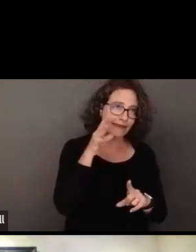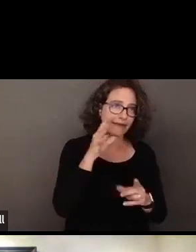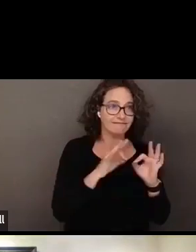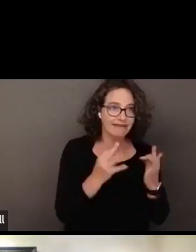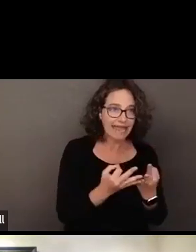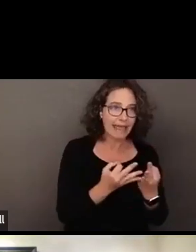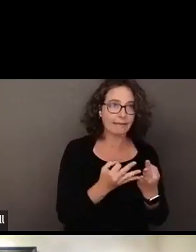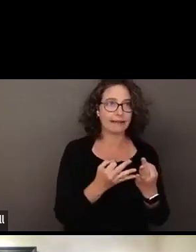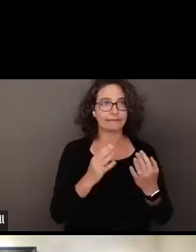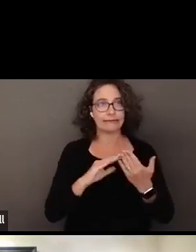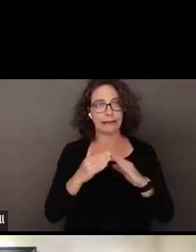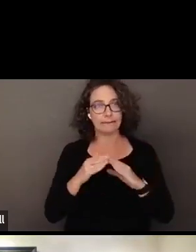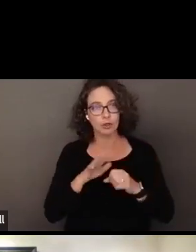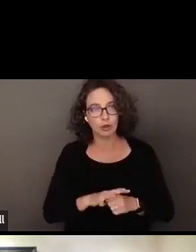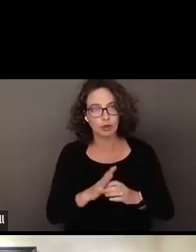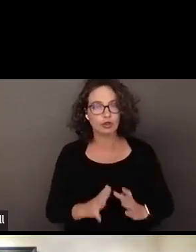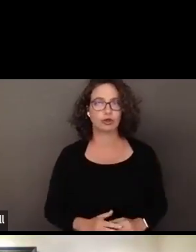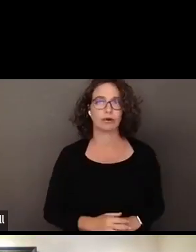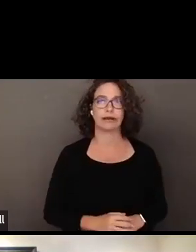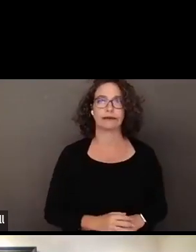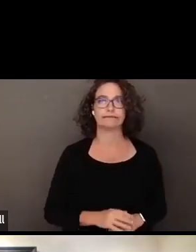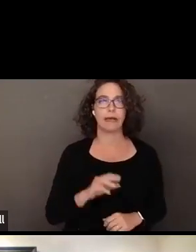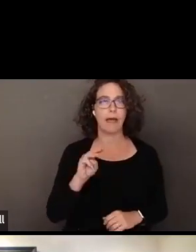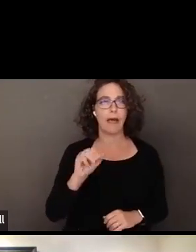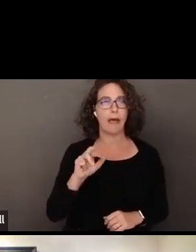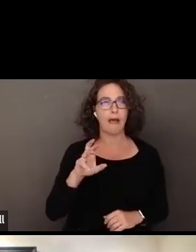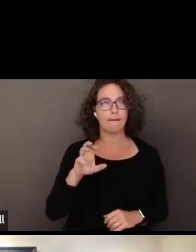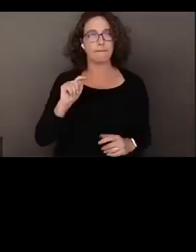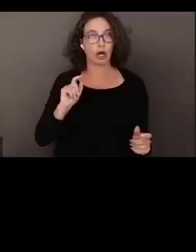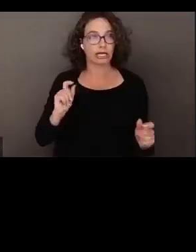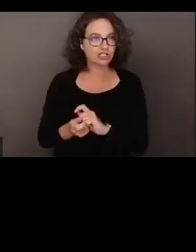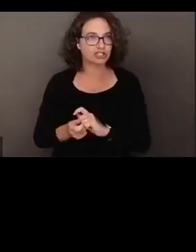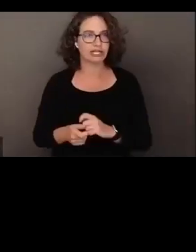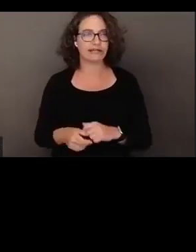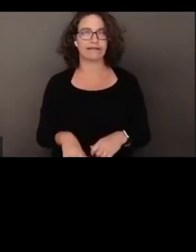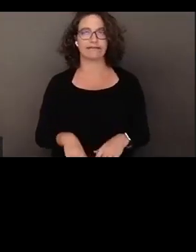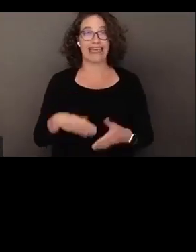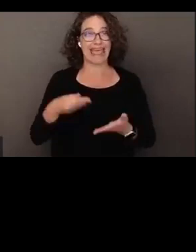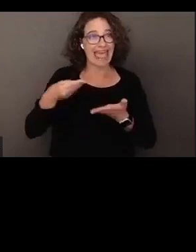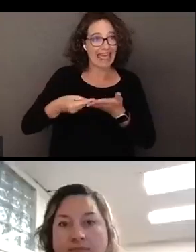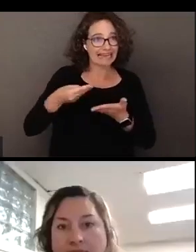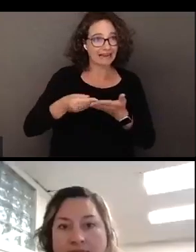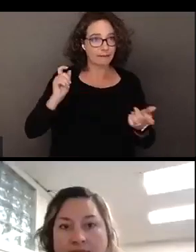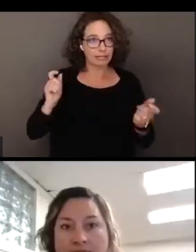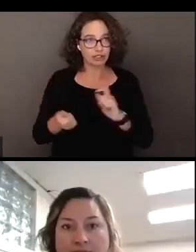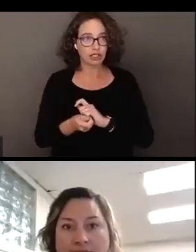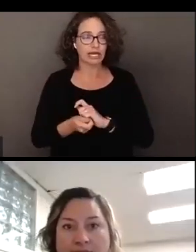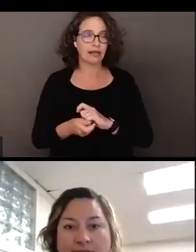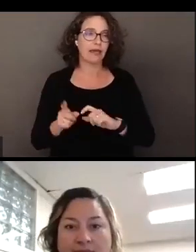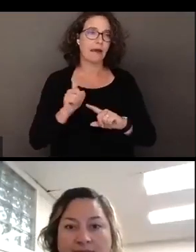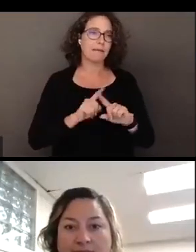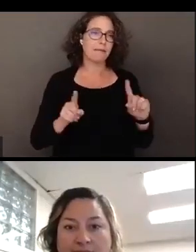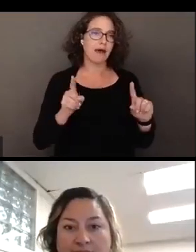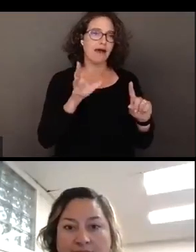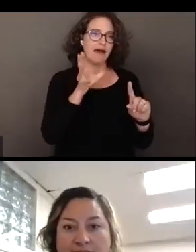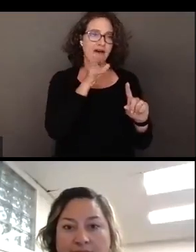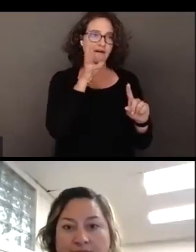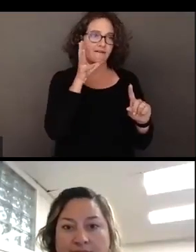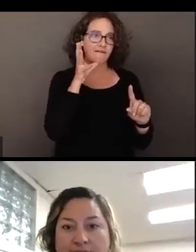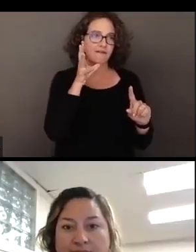stressors, by market shifts or economic changes. But in farming and ranching, that sense